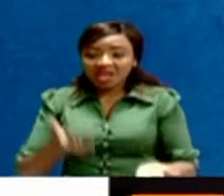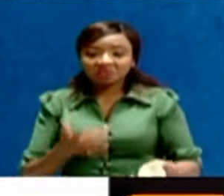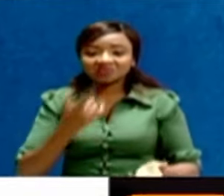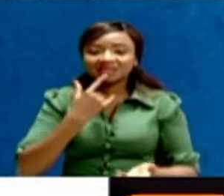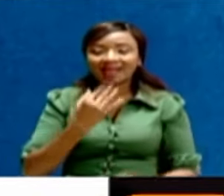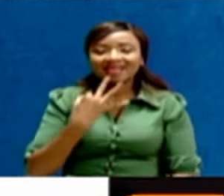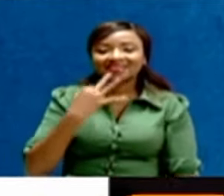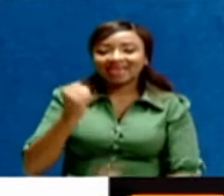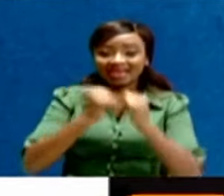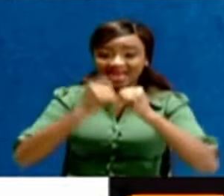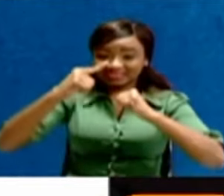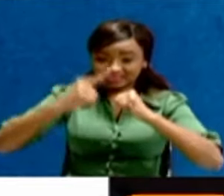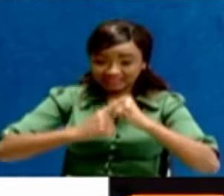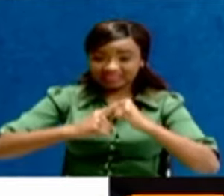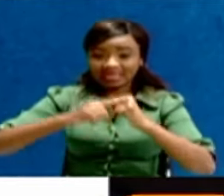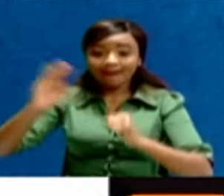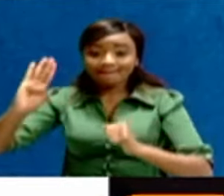save is